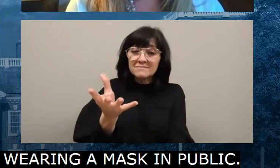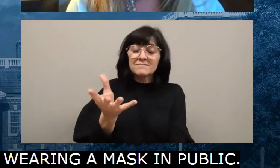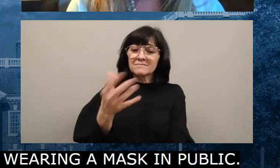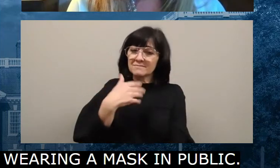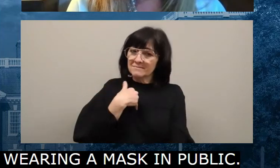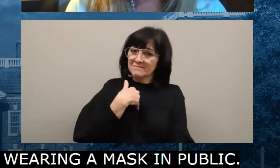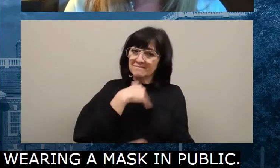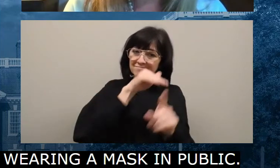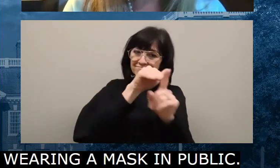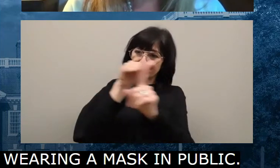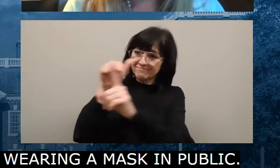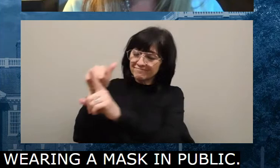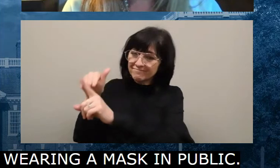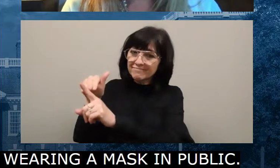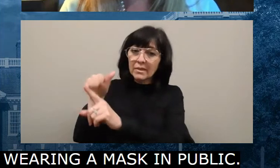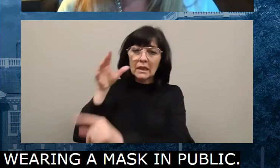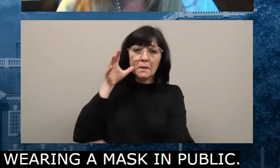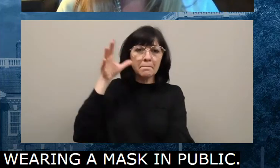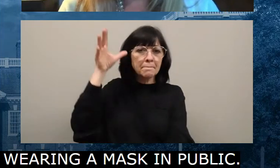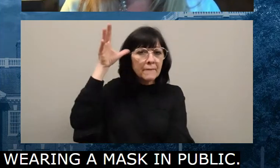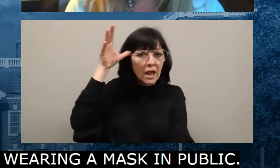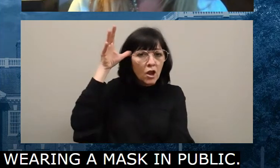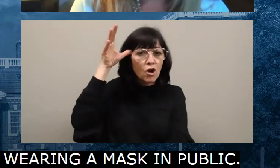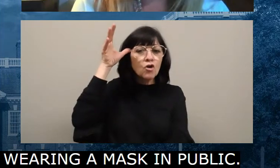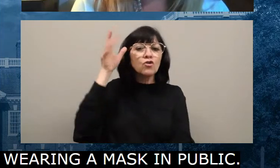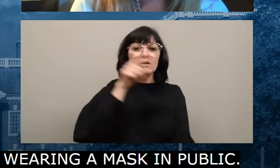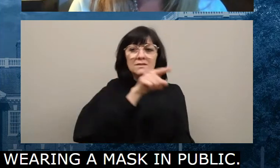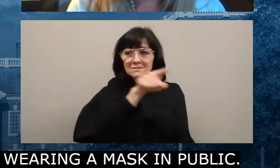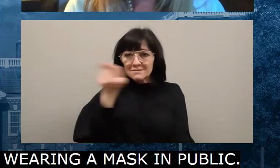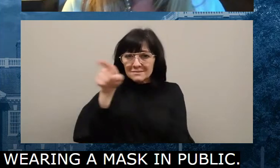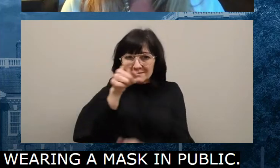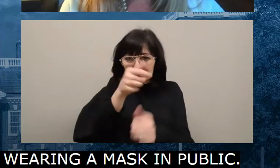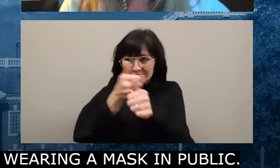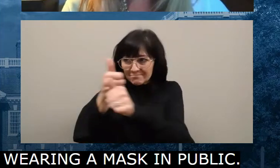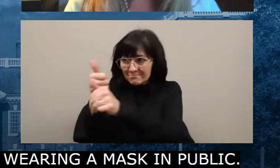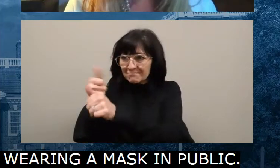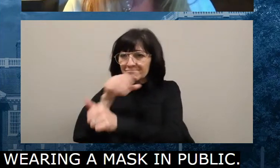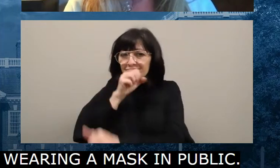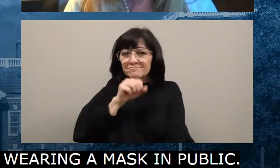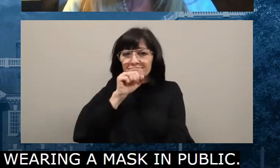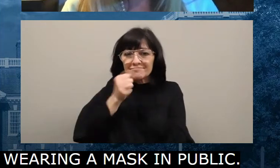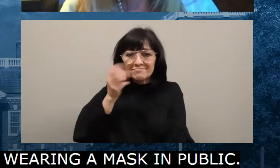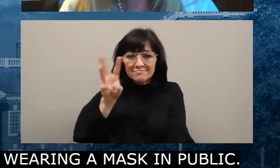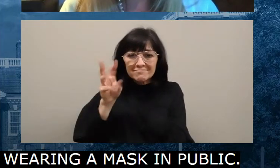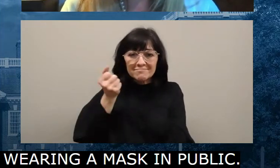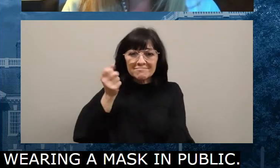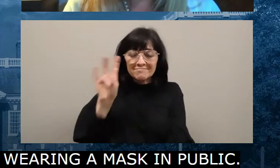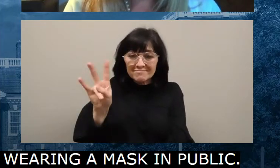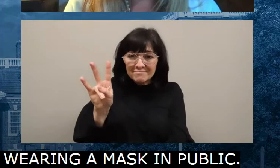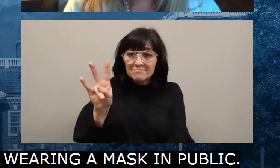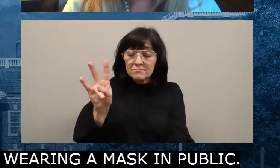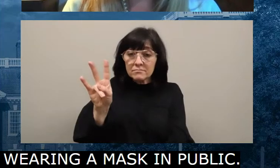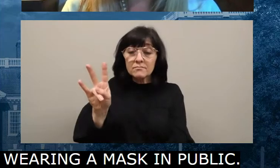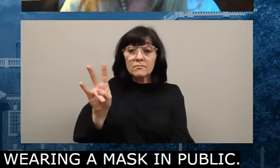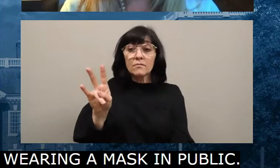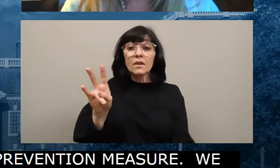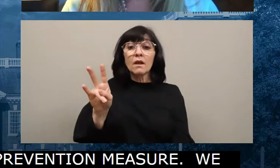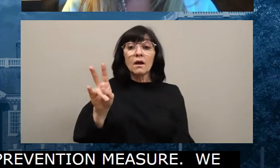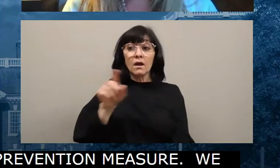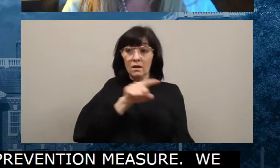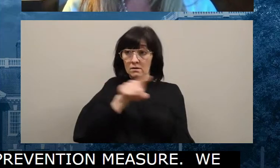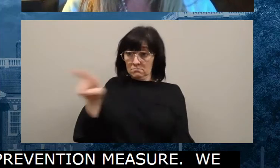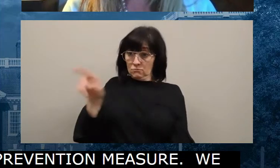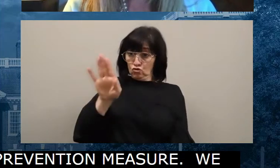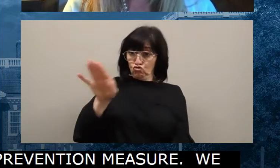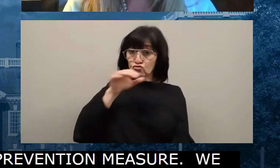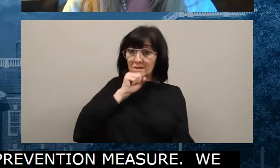parents, individuals themselves who are 16 or 17, there's only one vaccine type that you are eligible for,